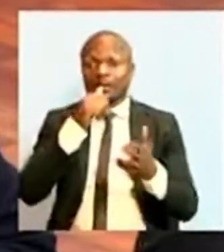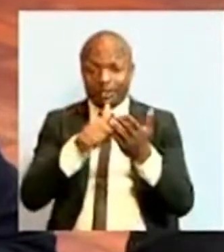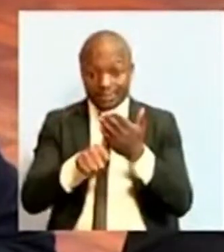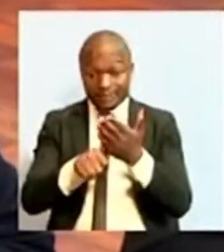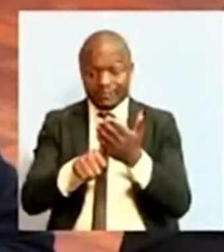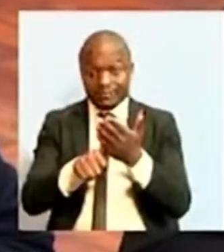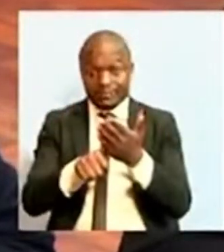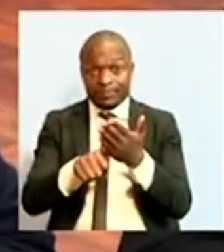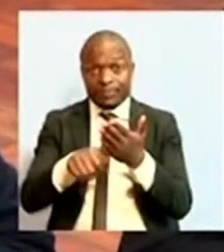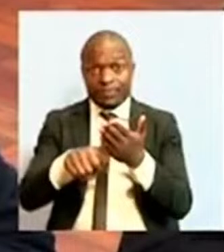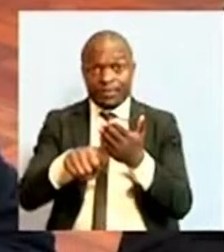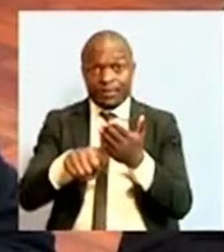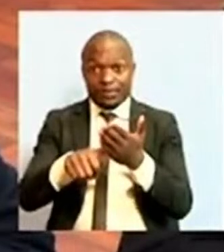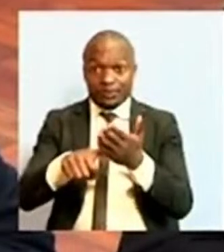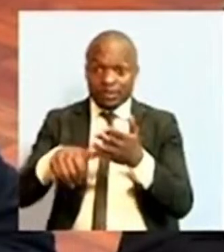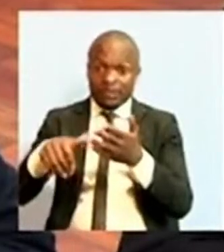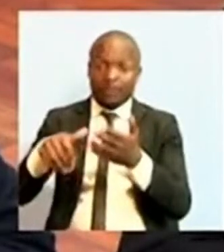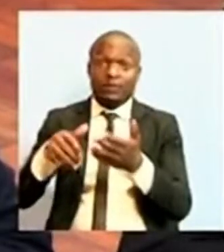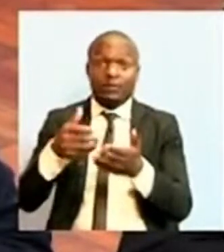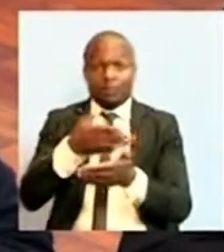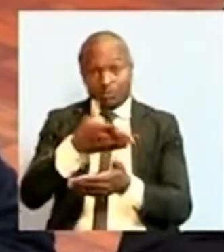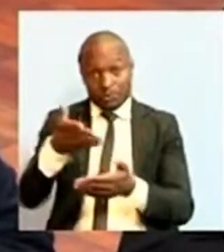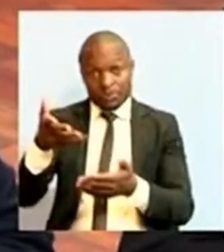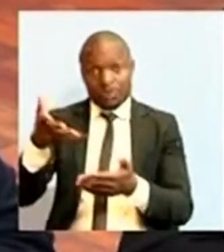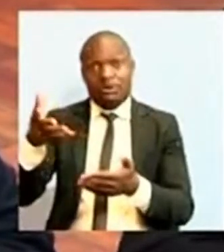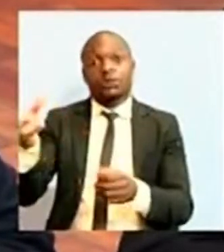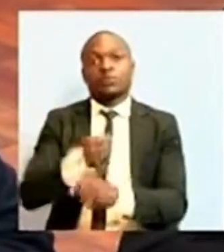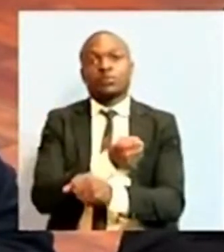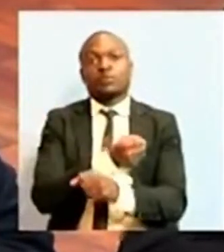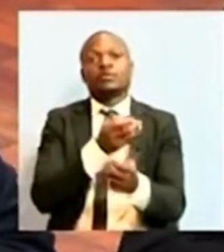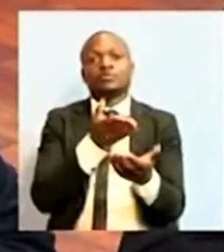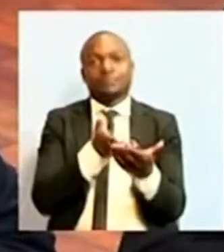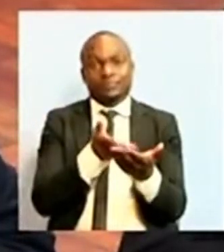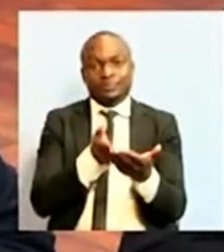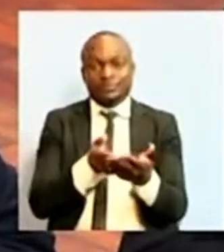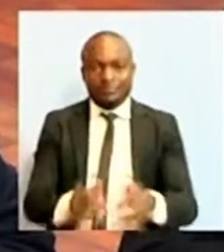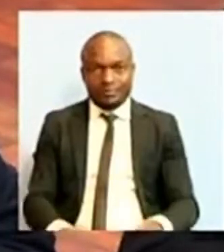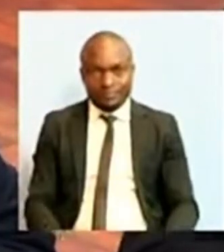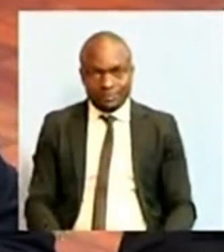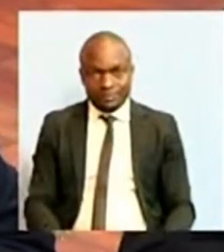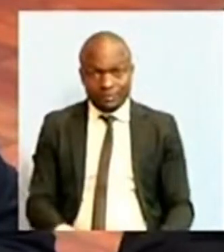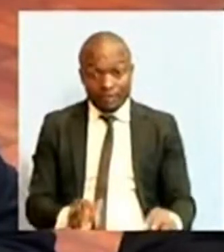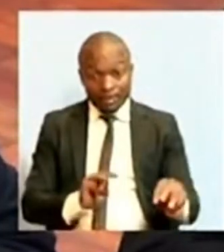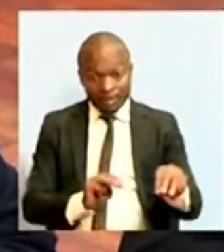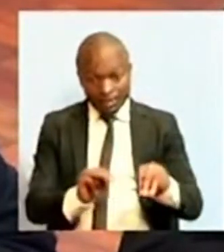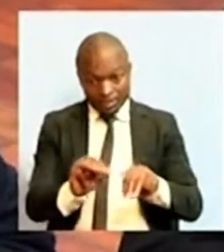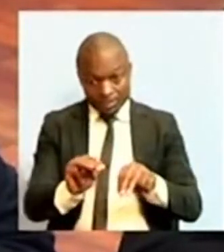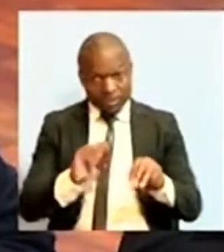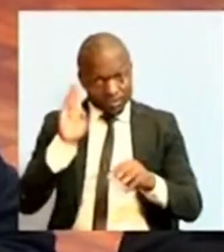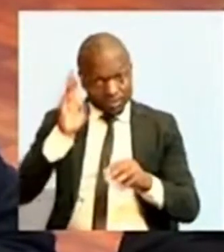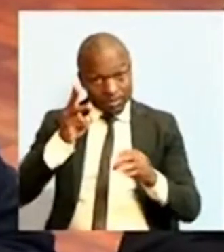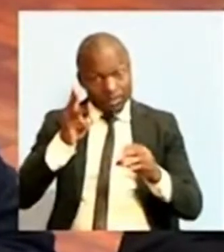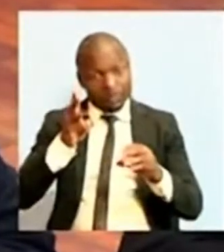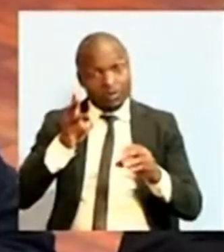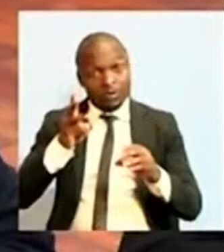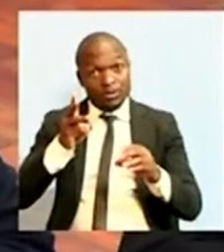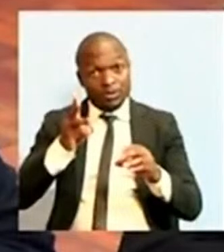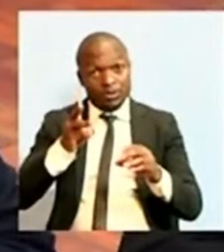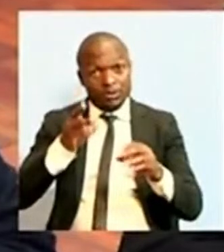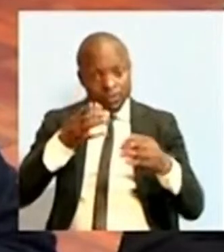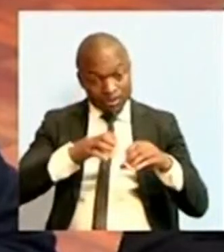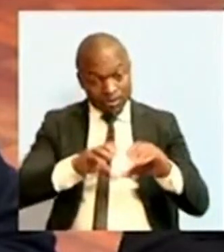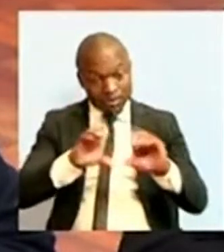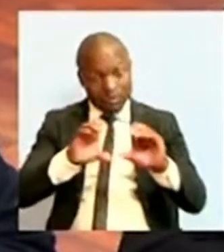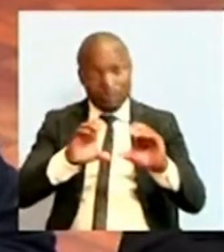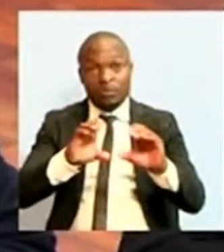letters that we received to this effect. Remedial measures, Chair, management will intensify follow-ups and ensure that